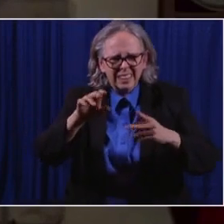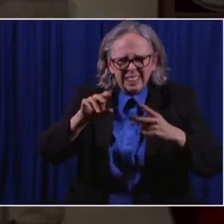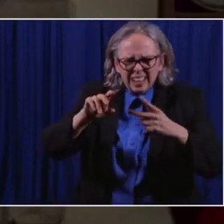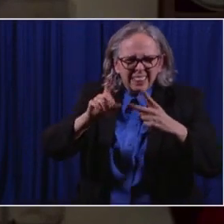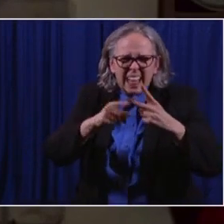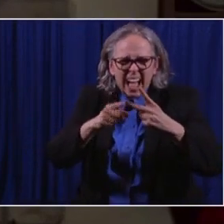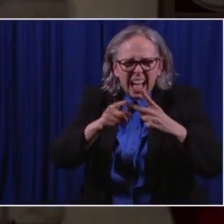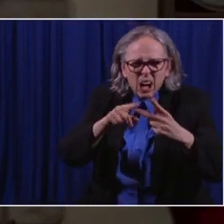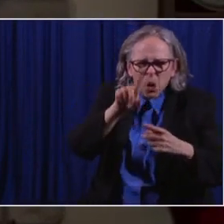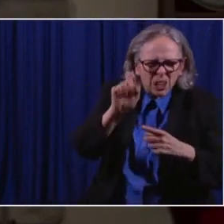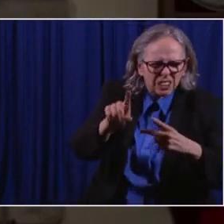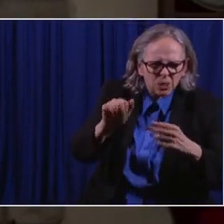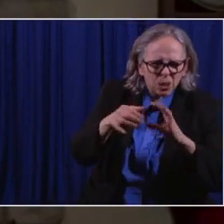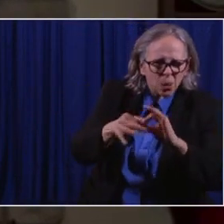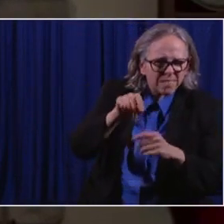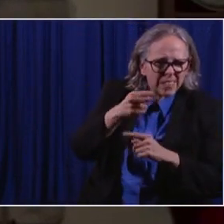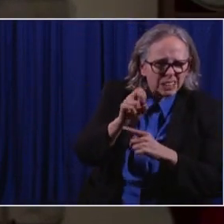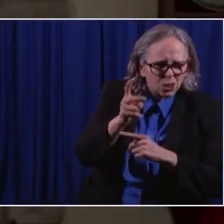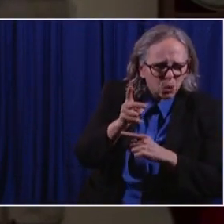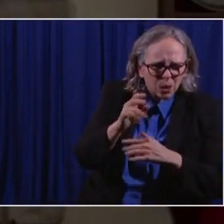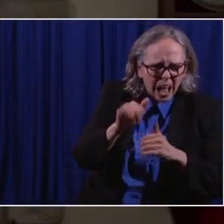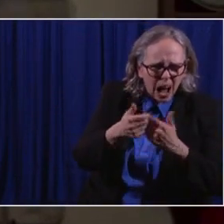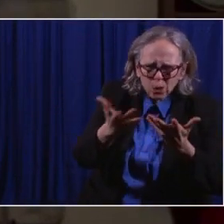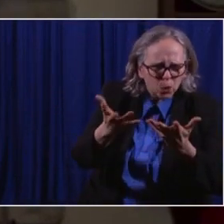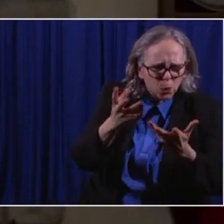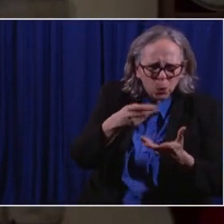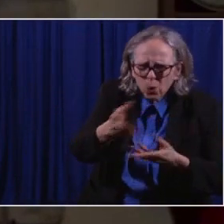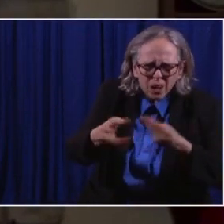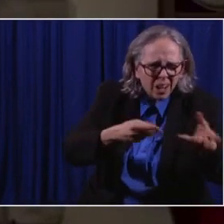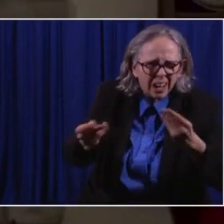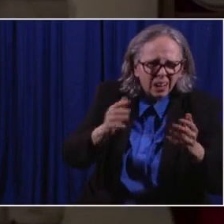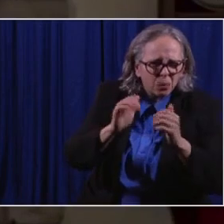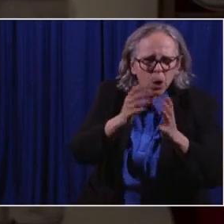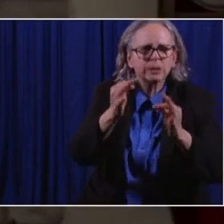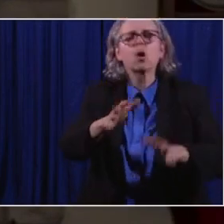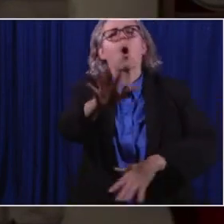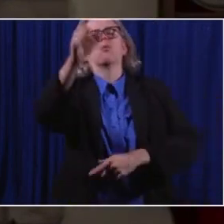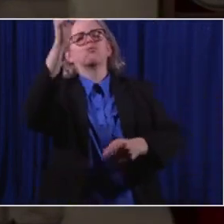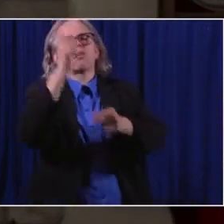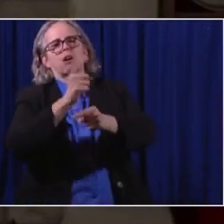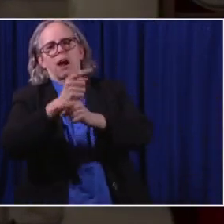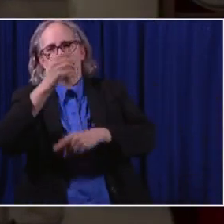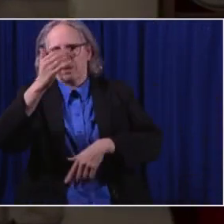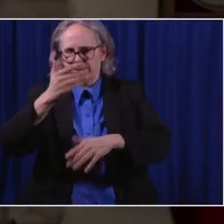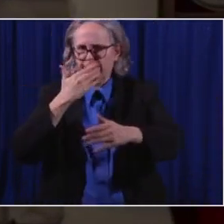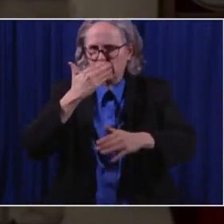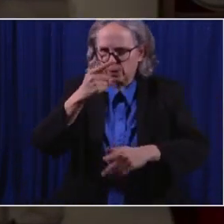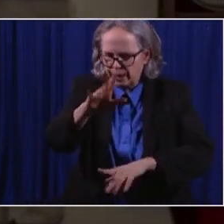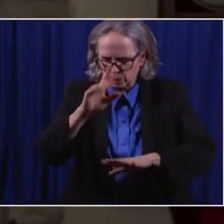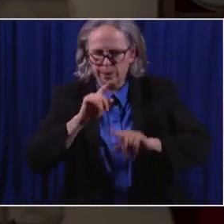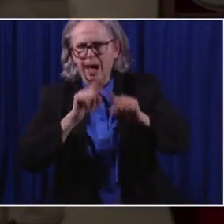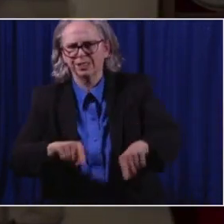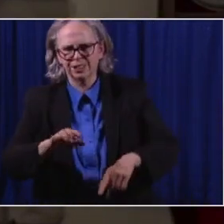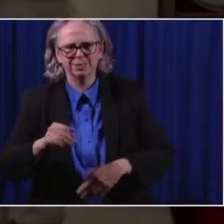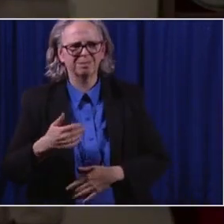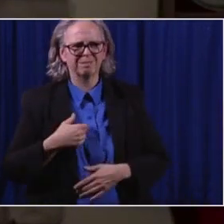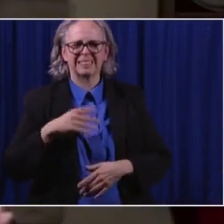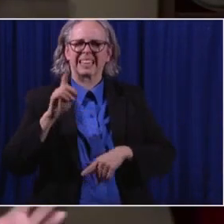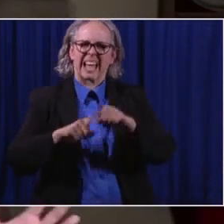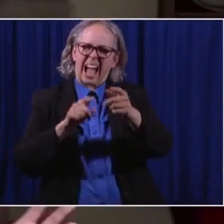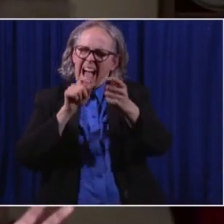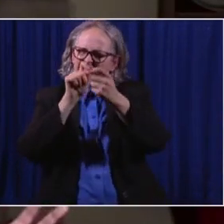out and become, how does the distribution going to work? Yeah, good question. We can't tell you exactly, but you're going to see a lot